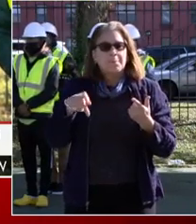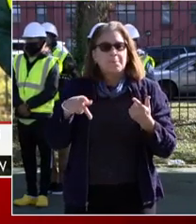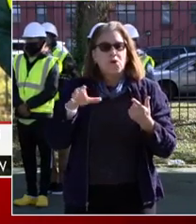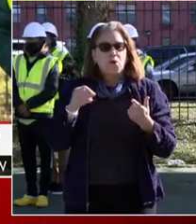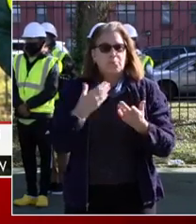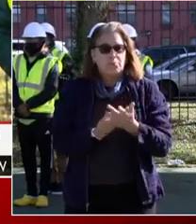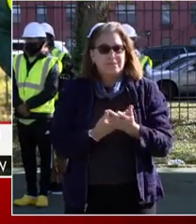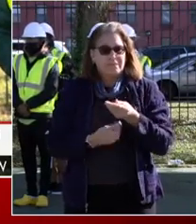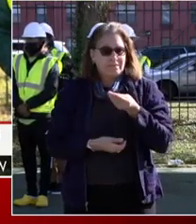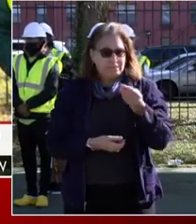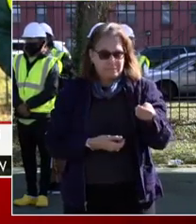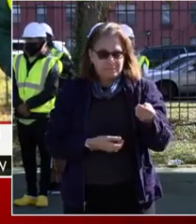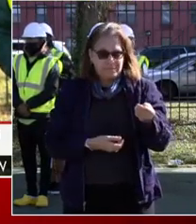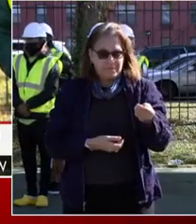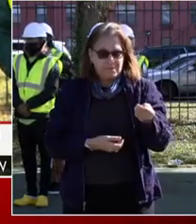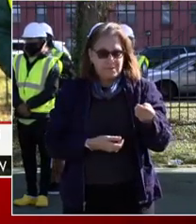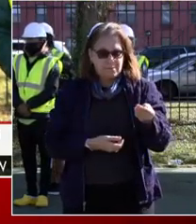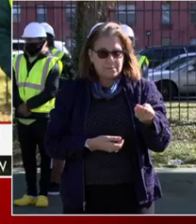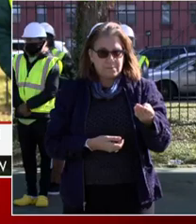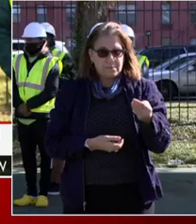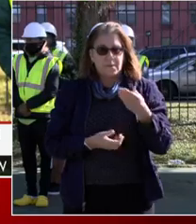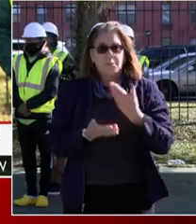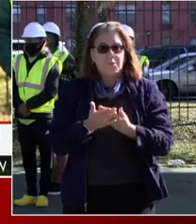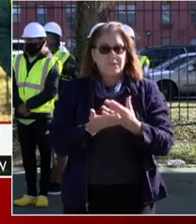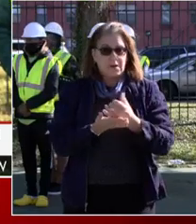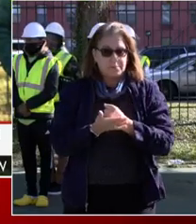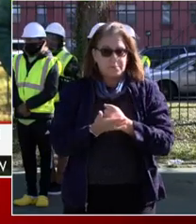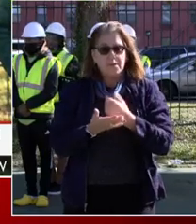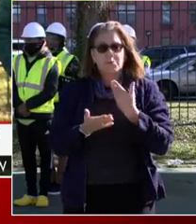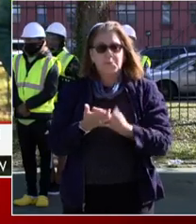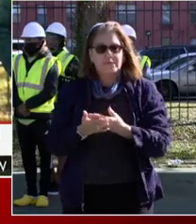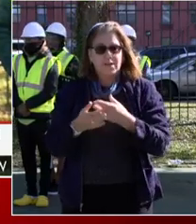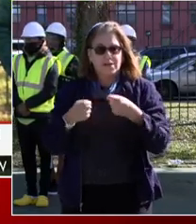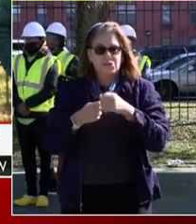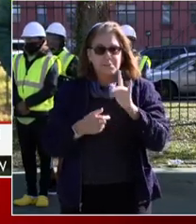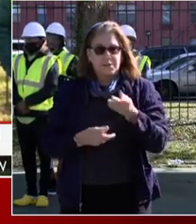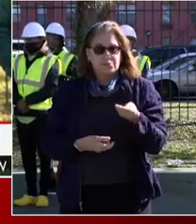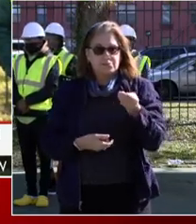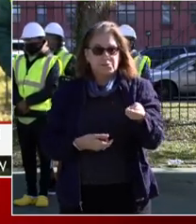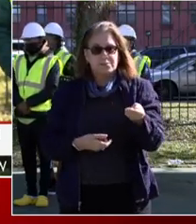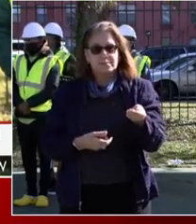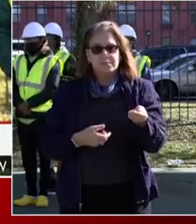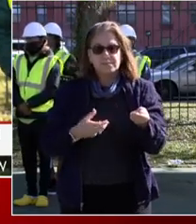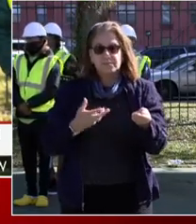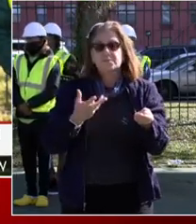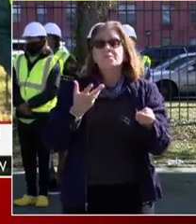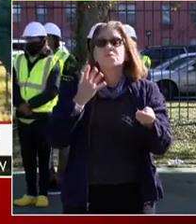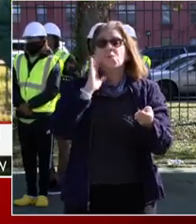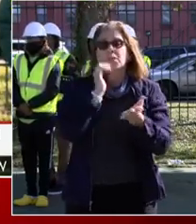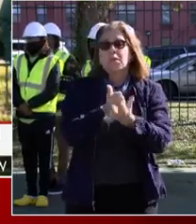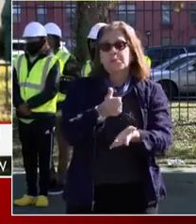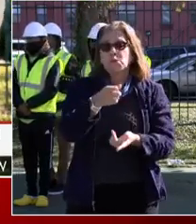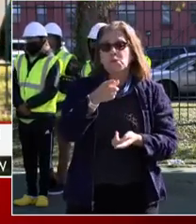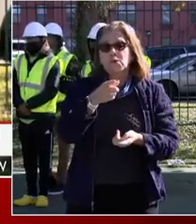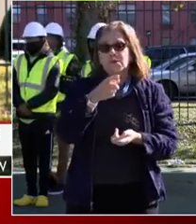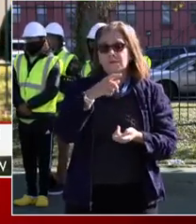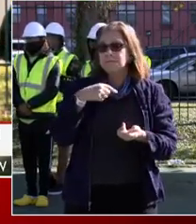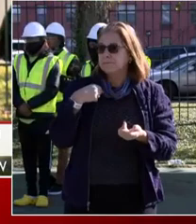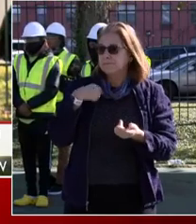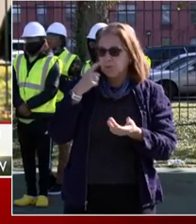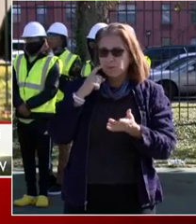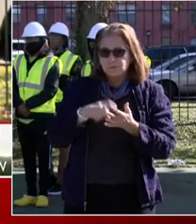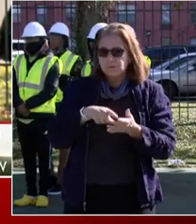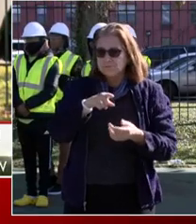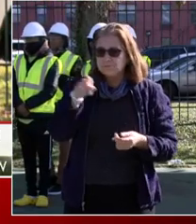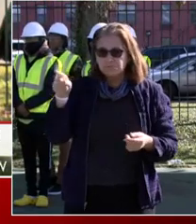that not as many Latino families are participating in the Solar for All program. So today